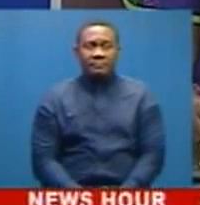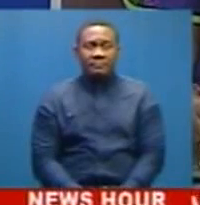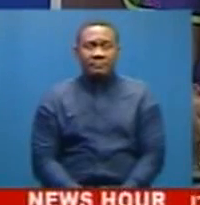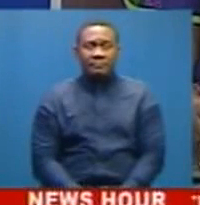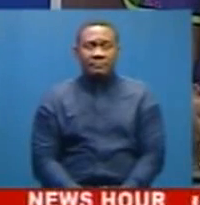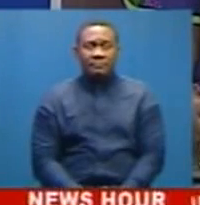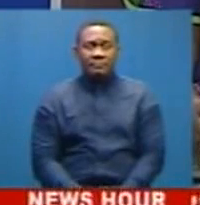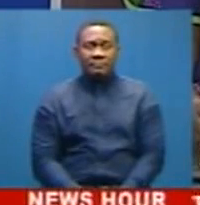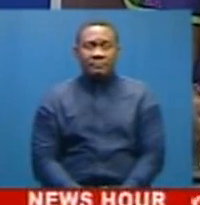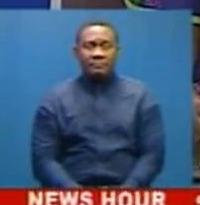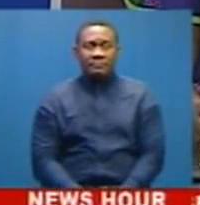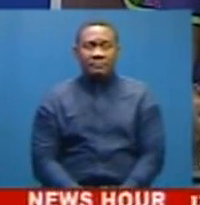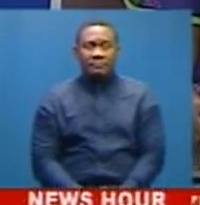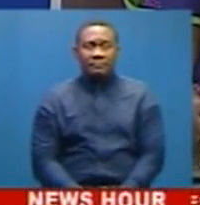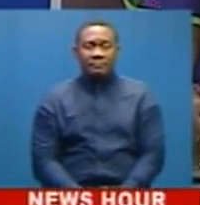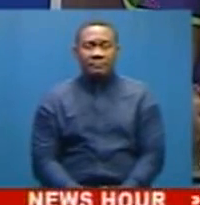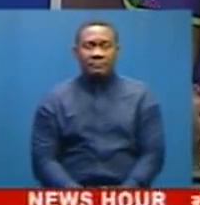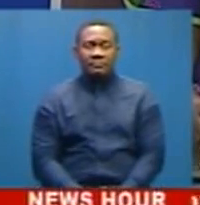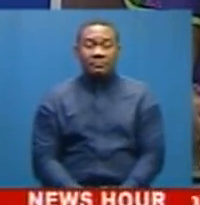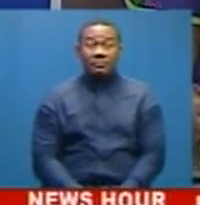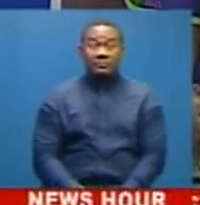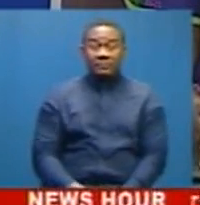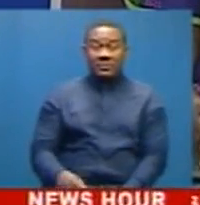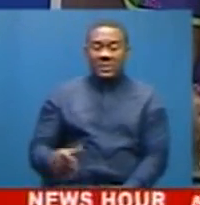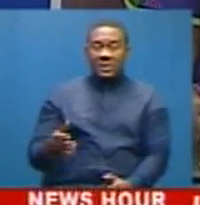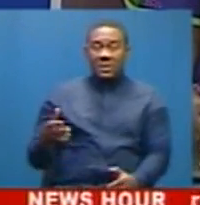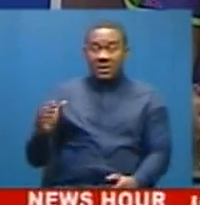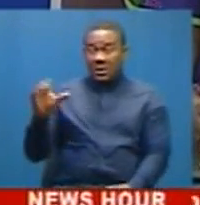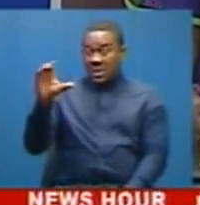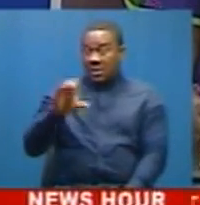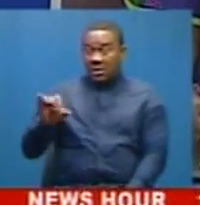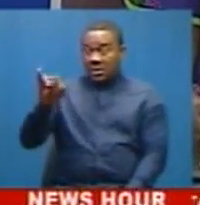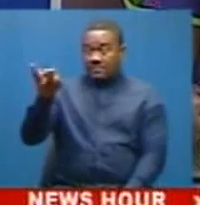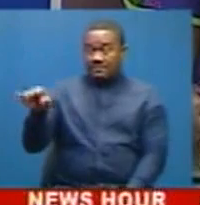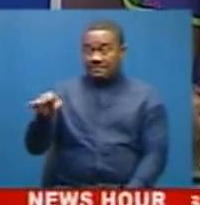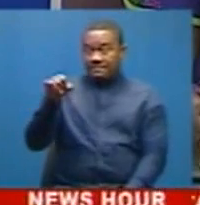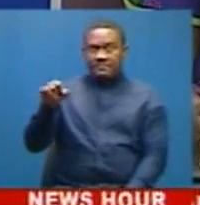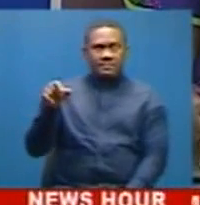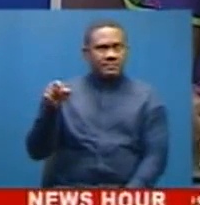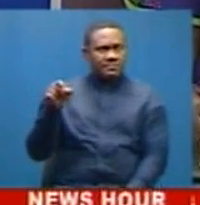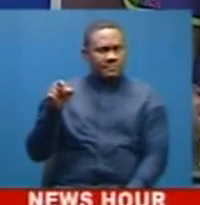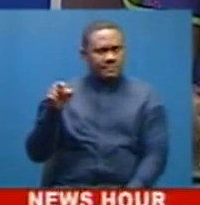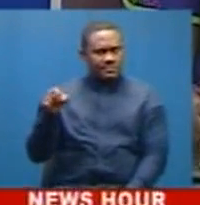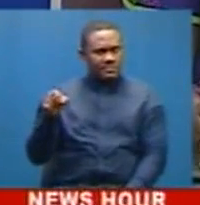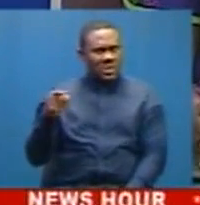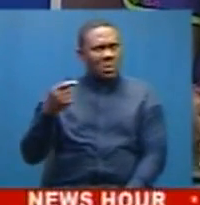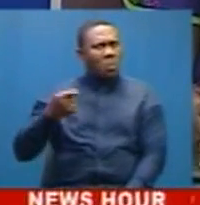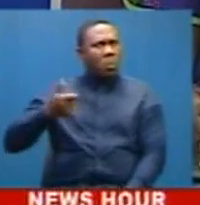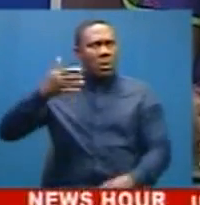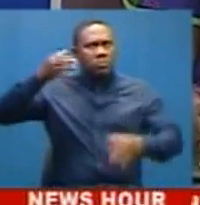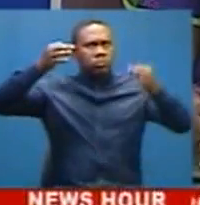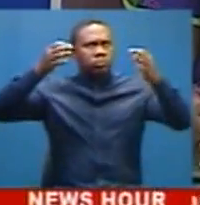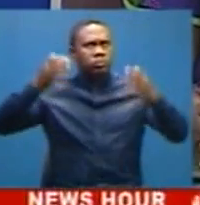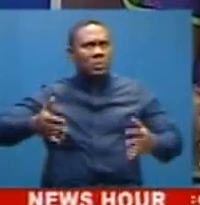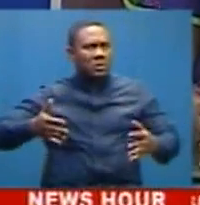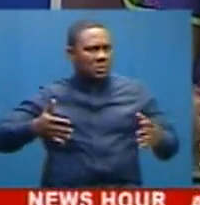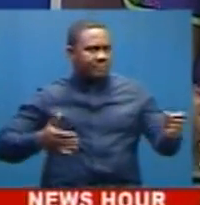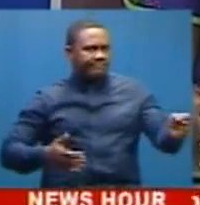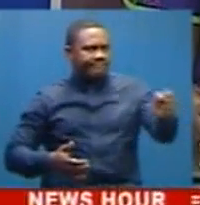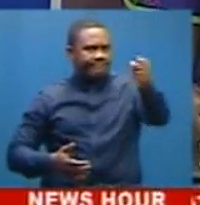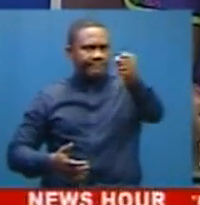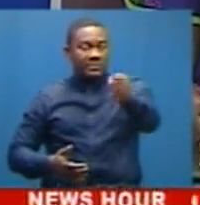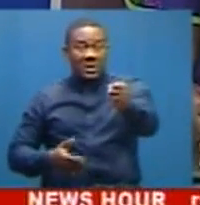The Chief Justice, Ms. Sophia Akuffo, has sworn in Ms. Cynthia Pamela Akotoaa Addo as the new Judicial